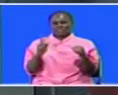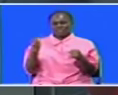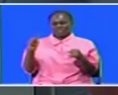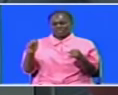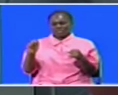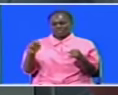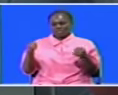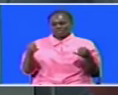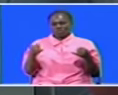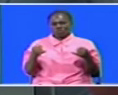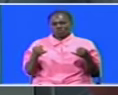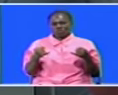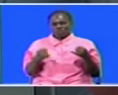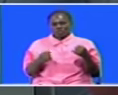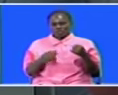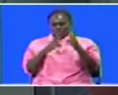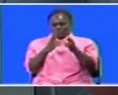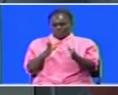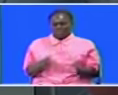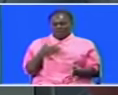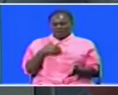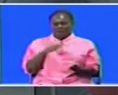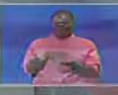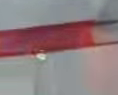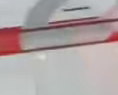senior political reporter Duncan Khaemba.